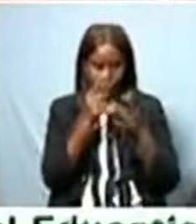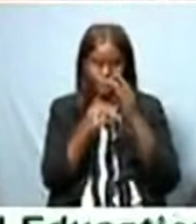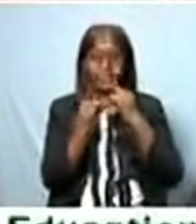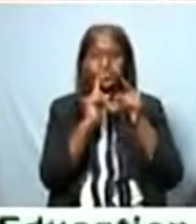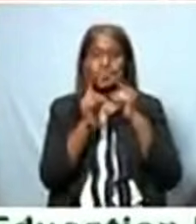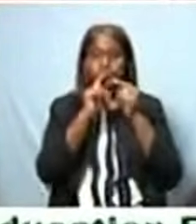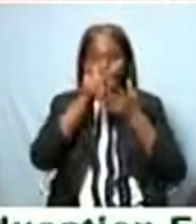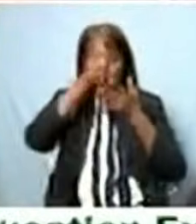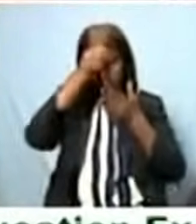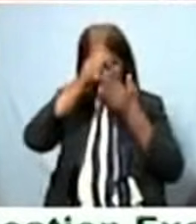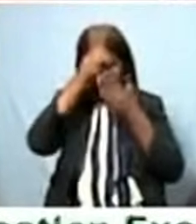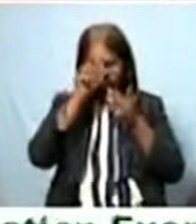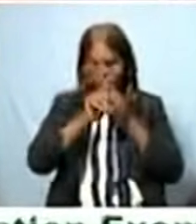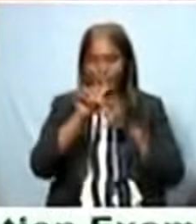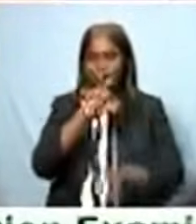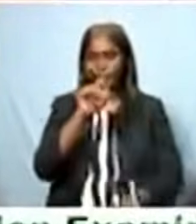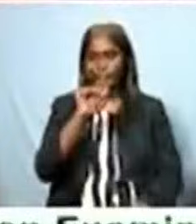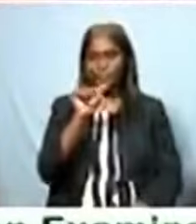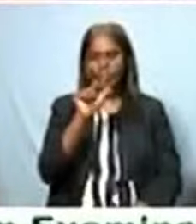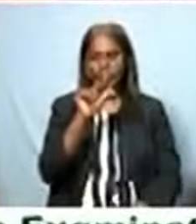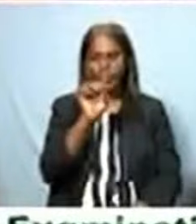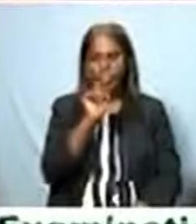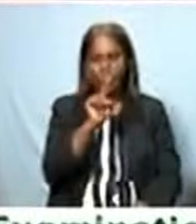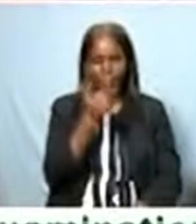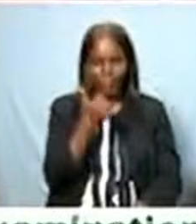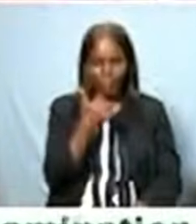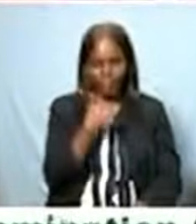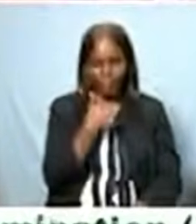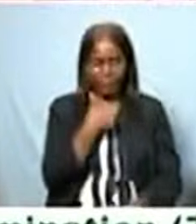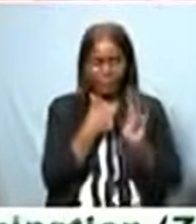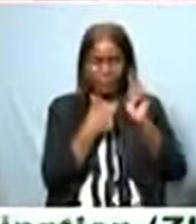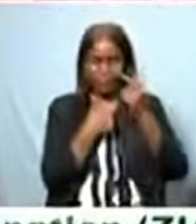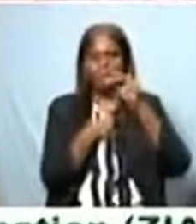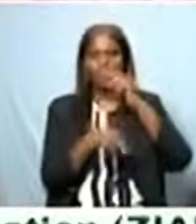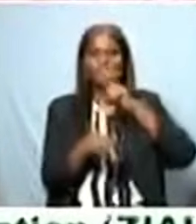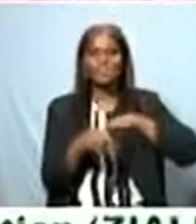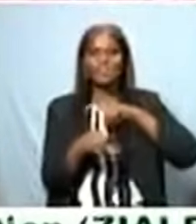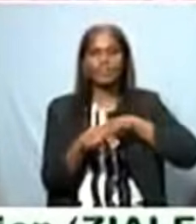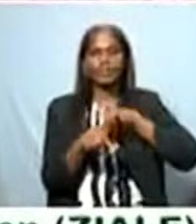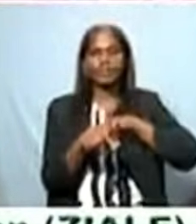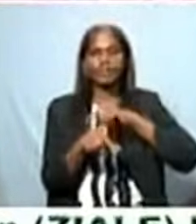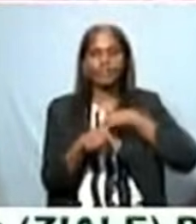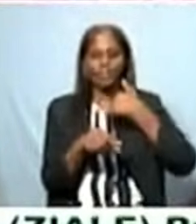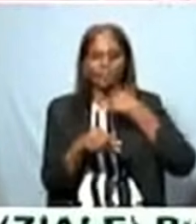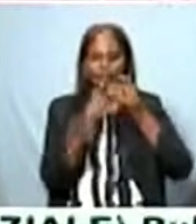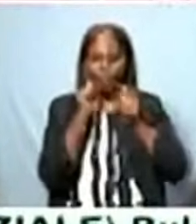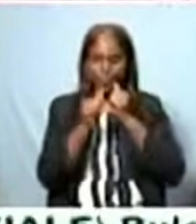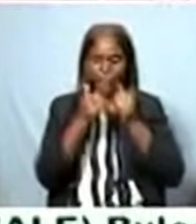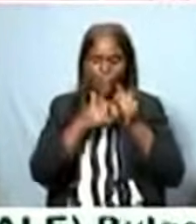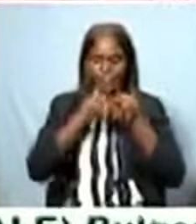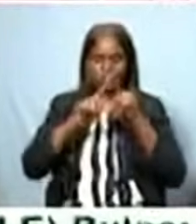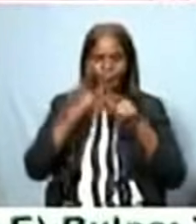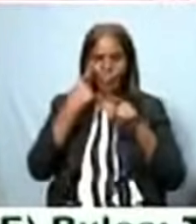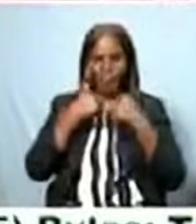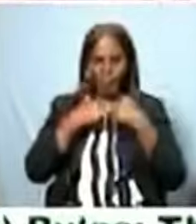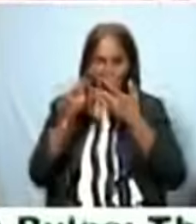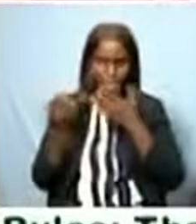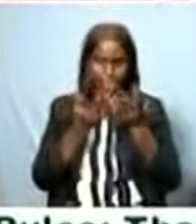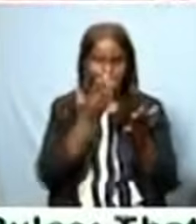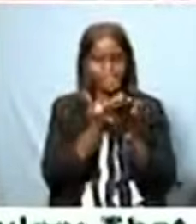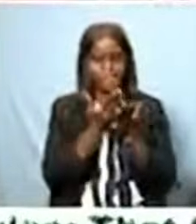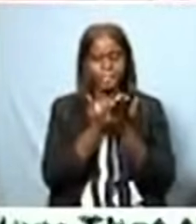that students at ZIALE now have a second chance, which my colleagues who have brought the